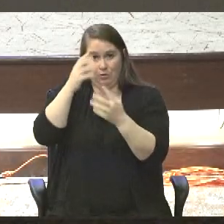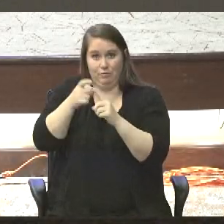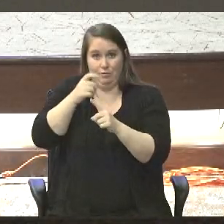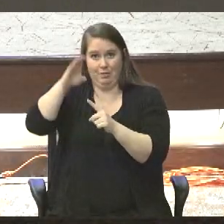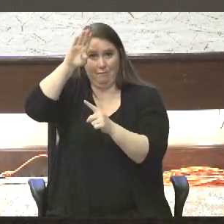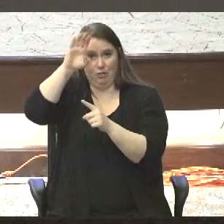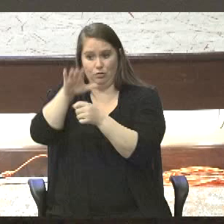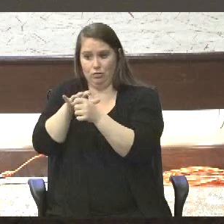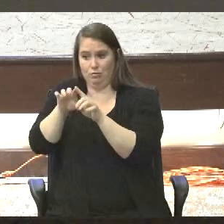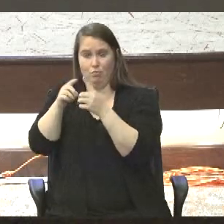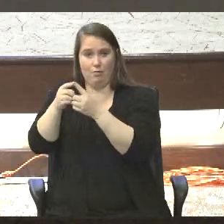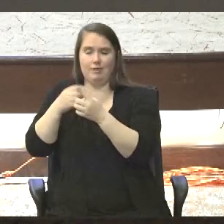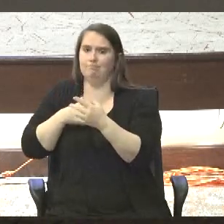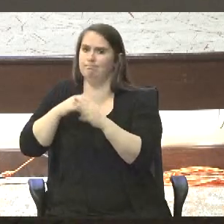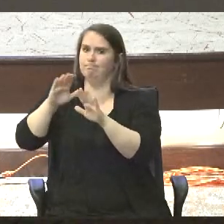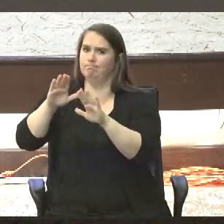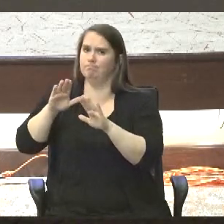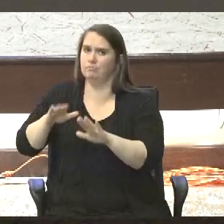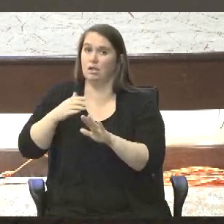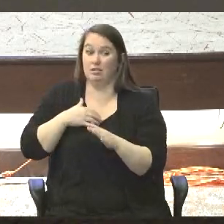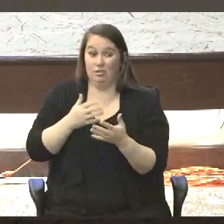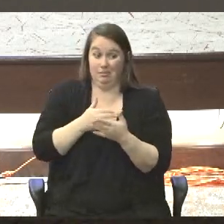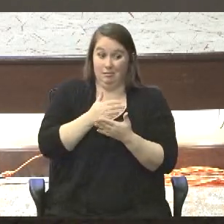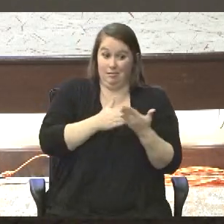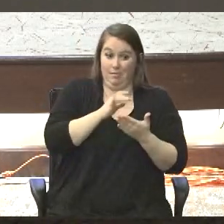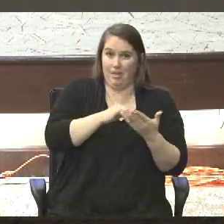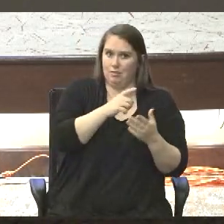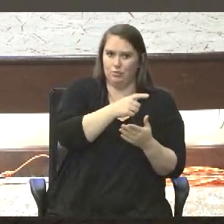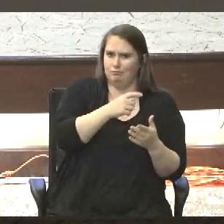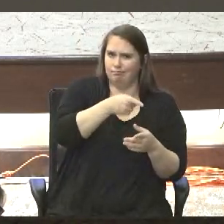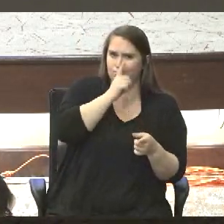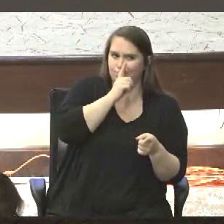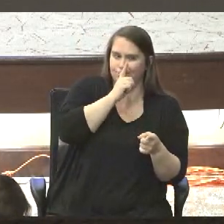rating, which you didn't even talk about, which I think is another great